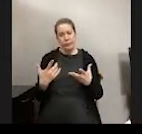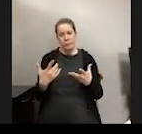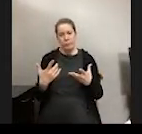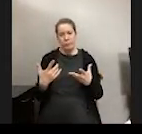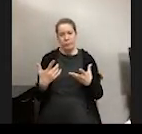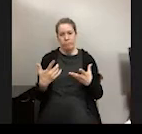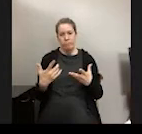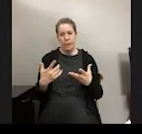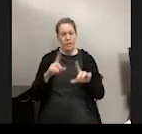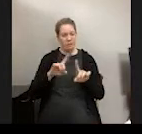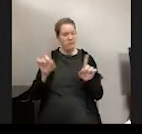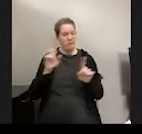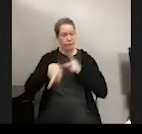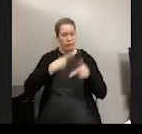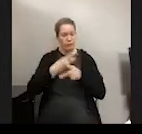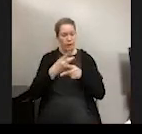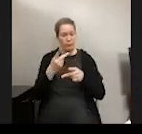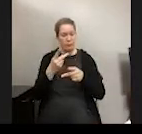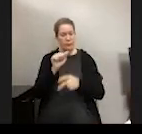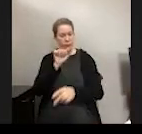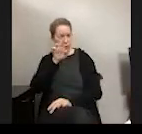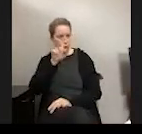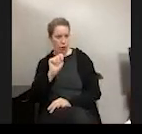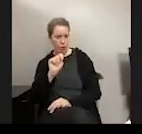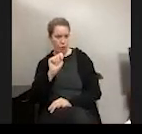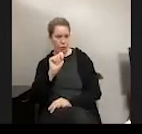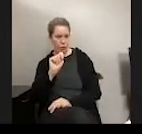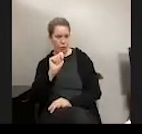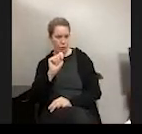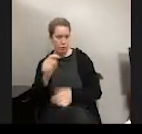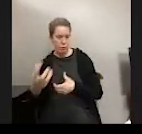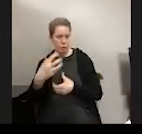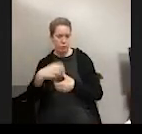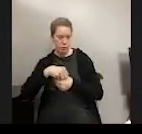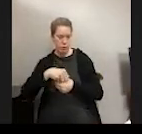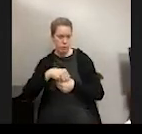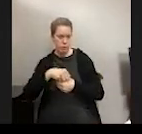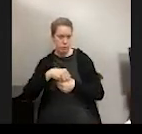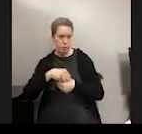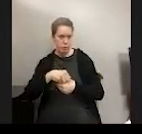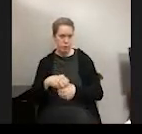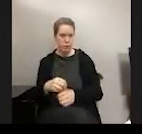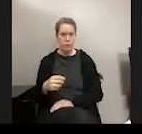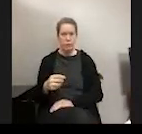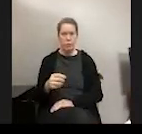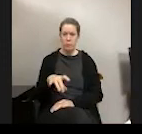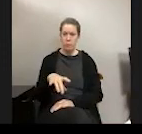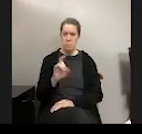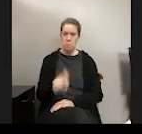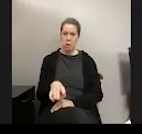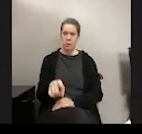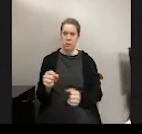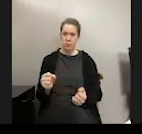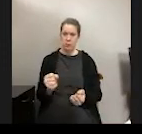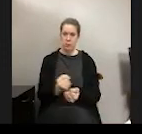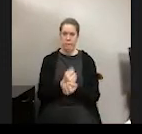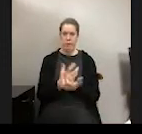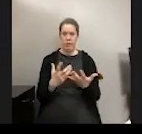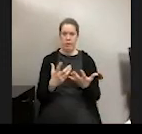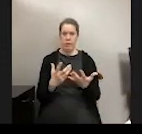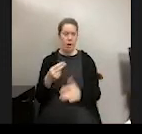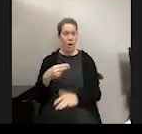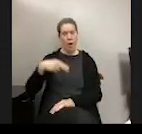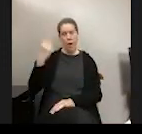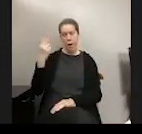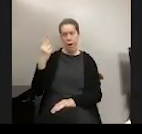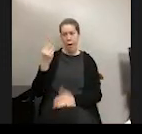of artworks so that not everything has to be a gigantic, high budget,